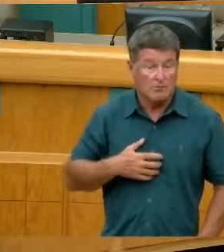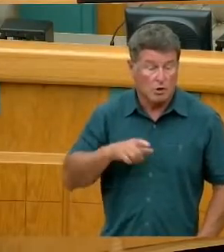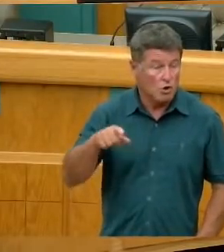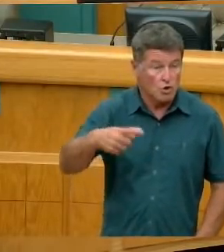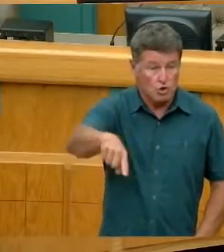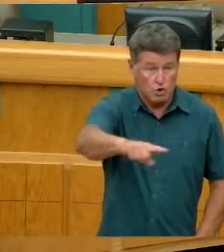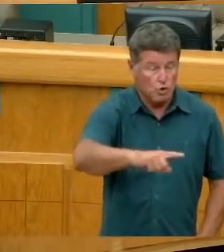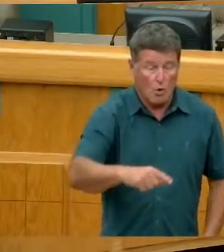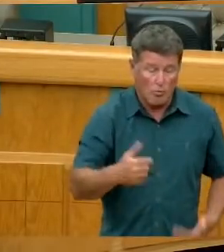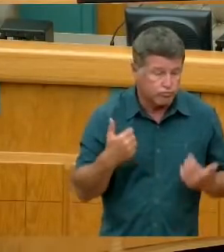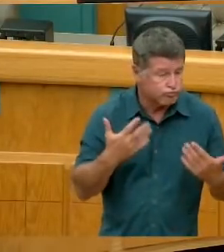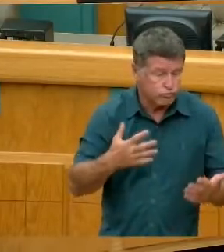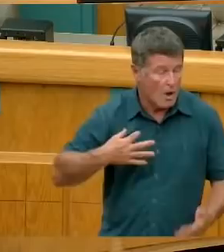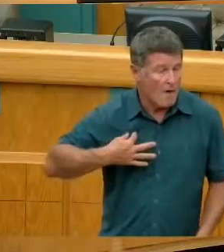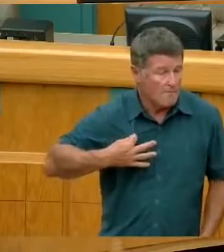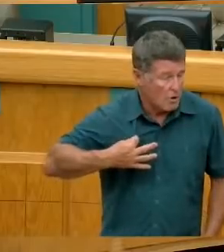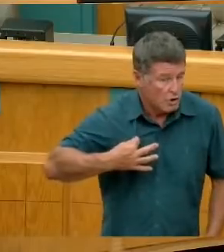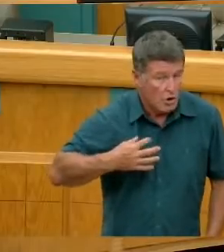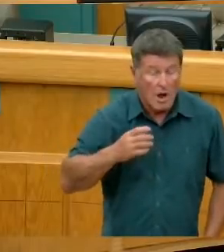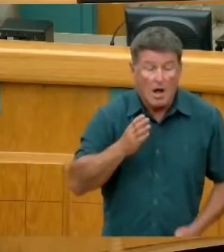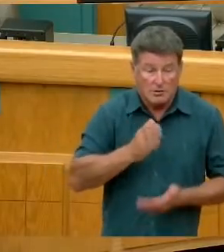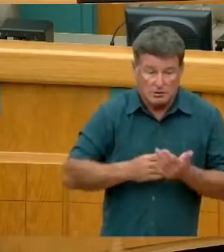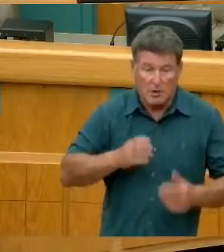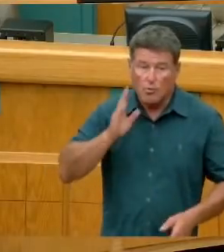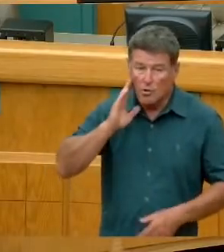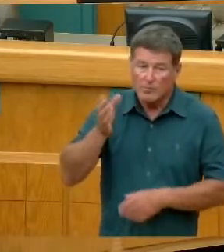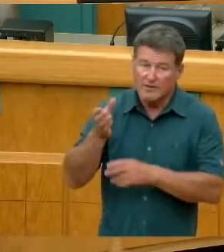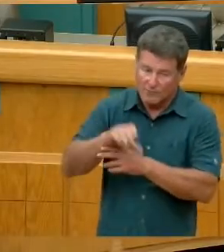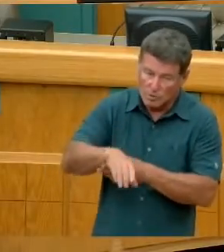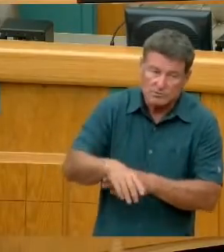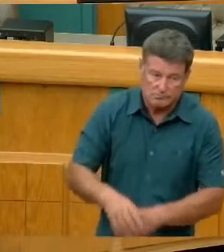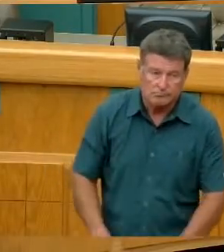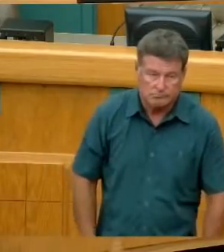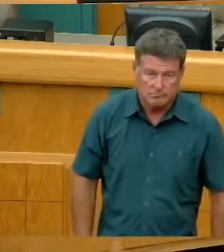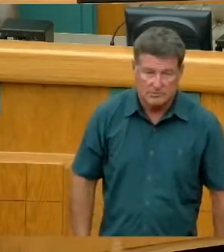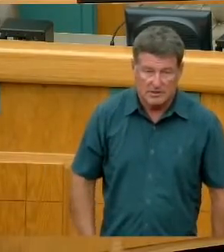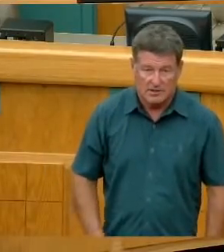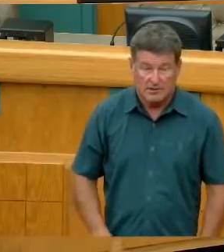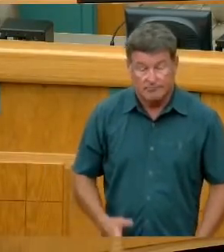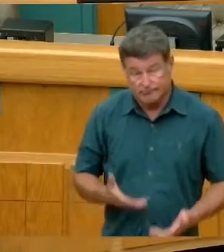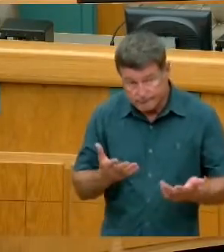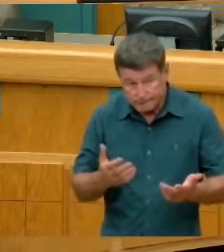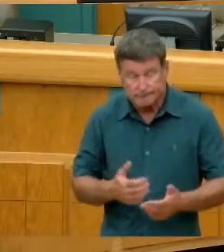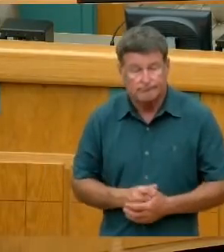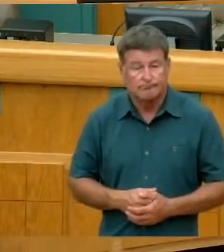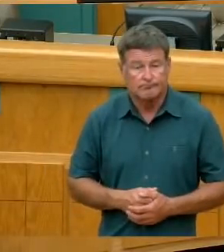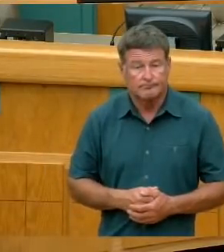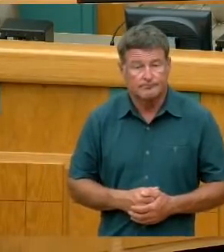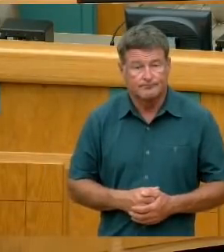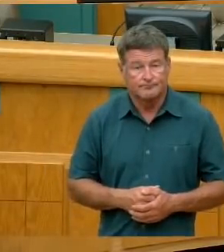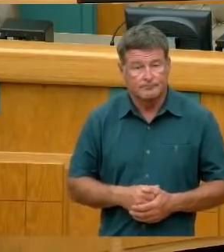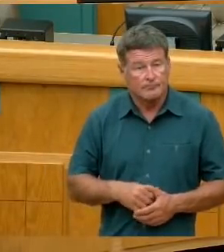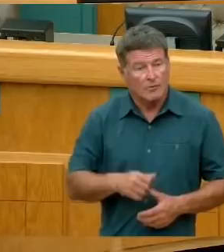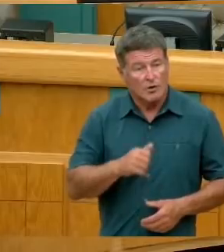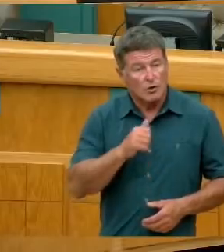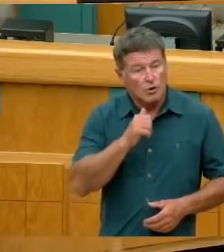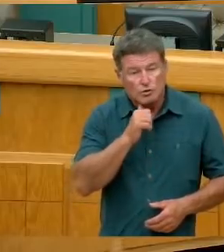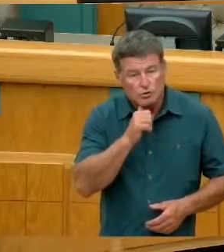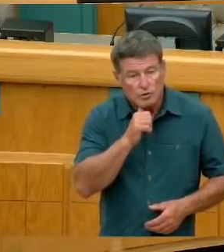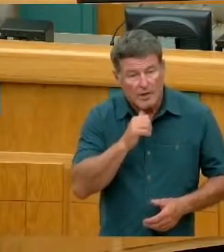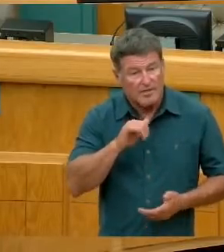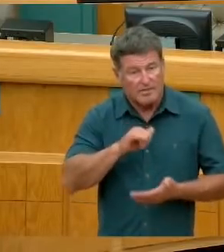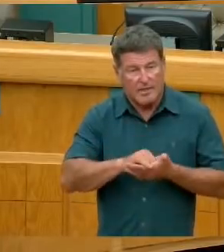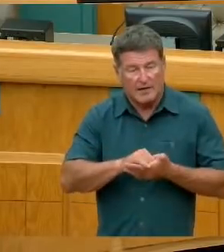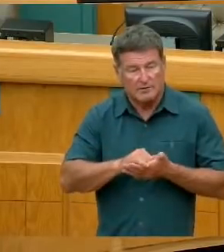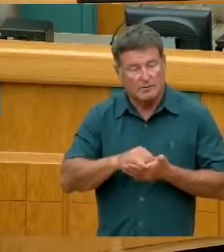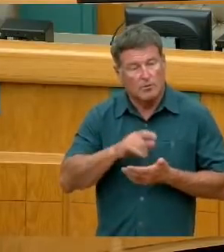come from leadership. And that's the true definition of the word. is to not be afraid to be